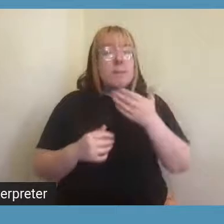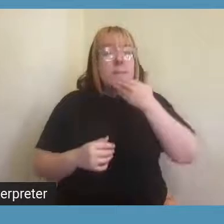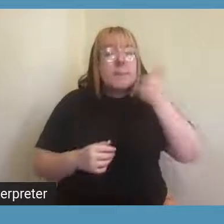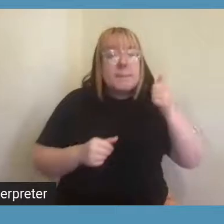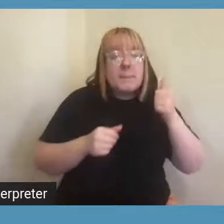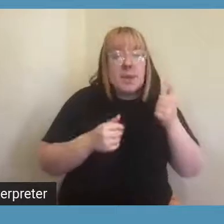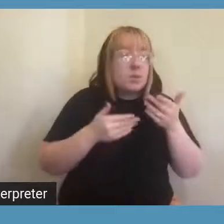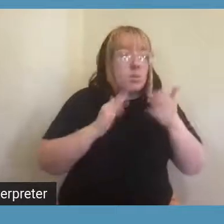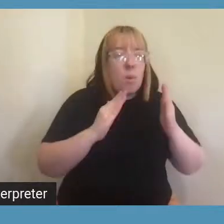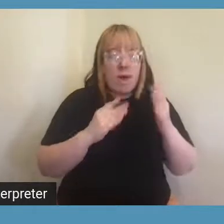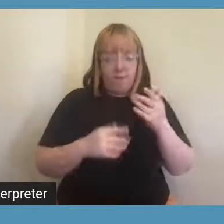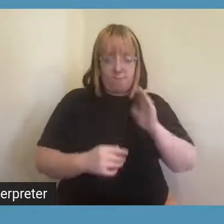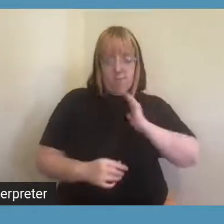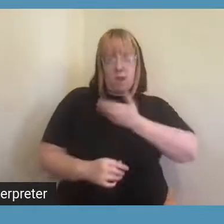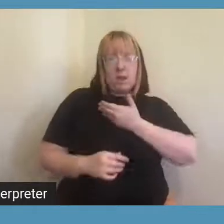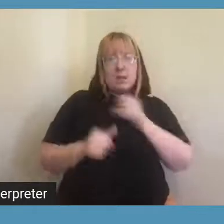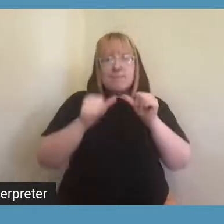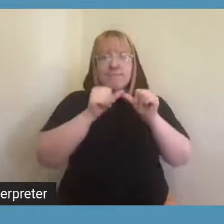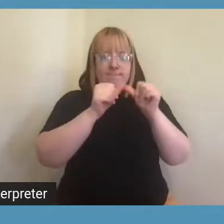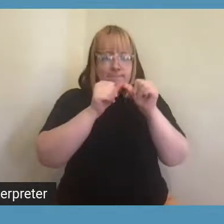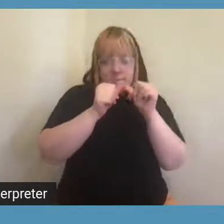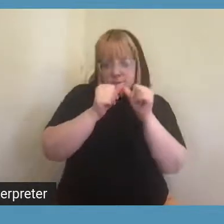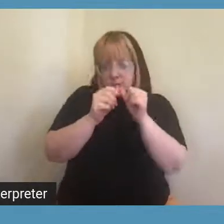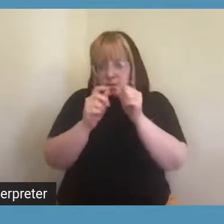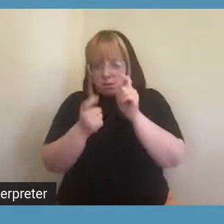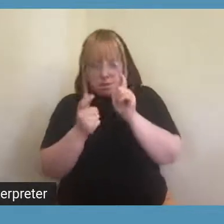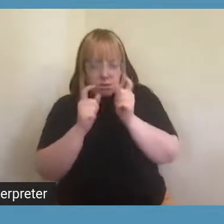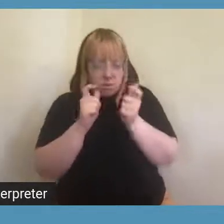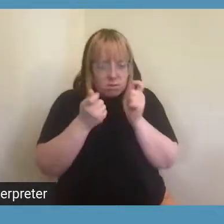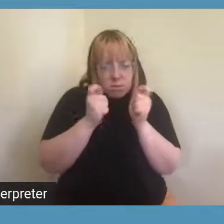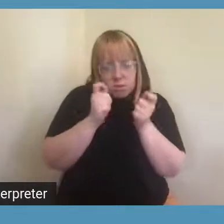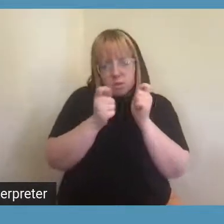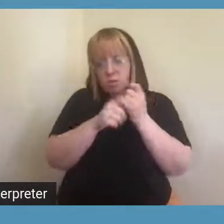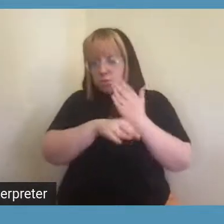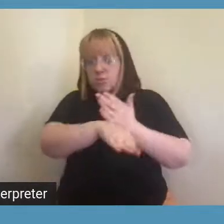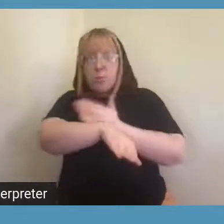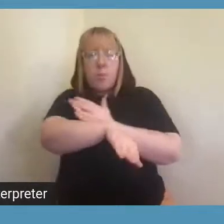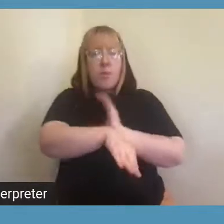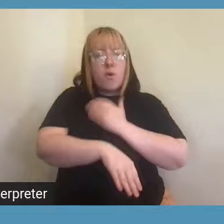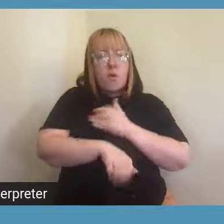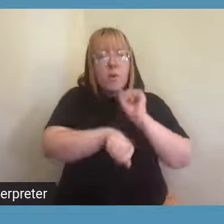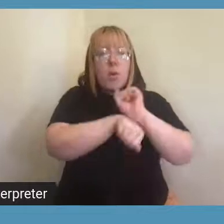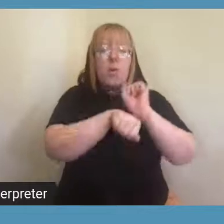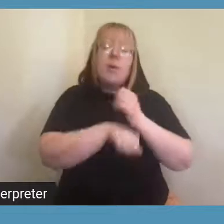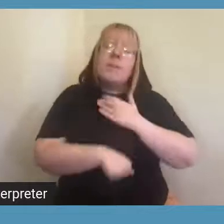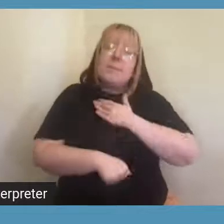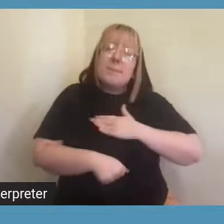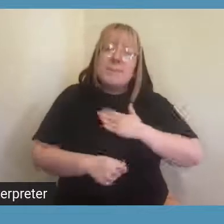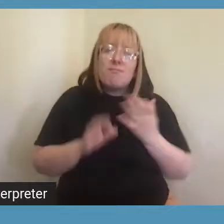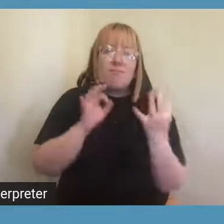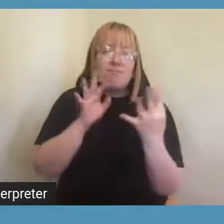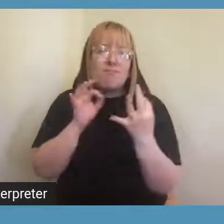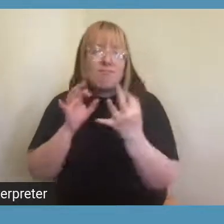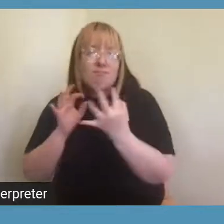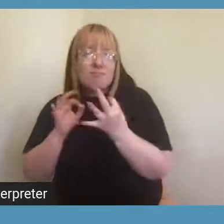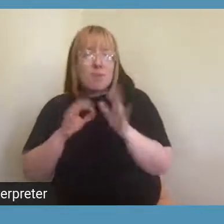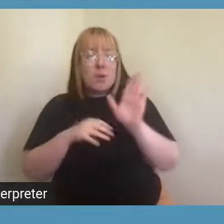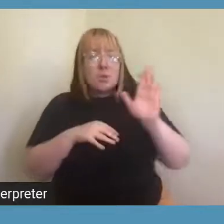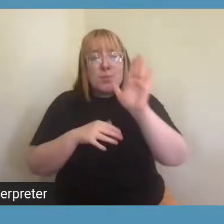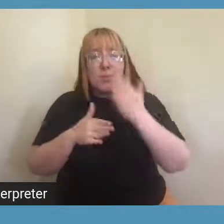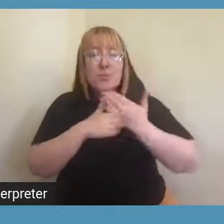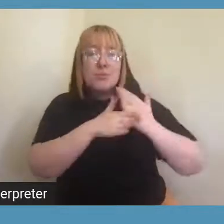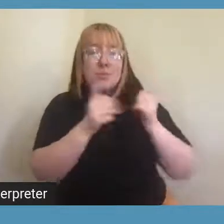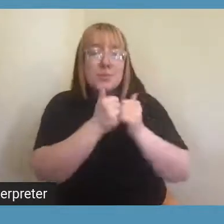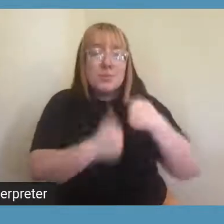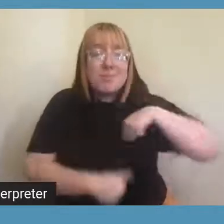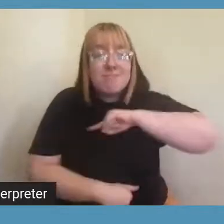refine our programs is to listen to our attendees, and we ask that you share your candid feedback with us. Following today's